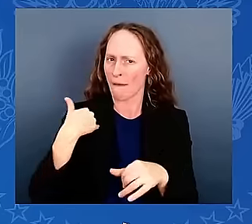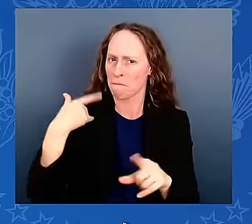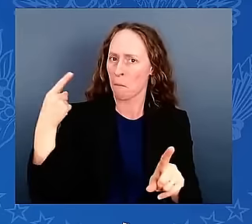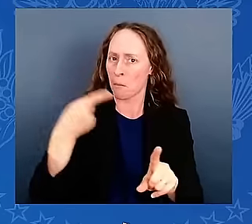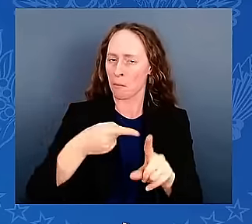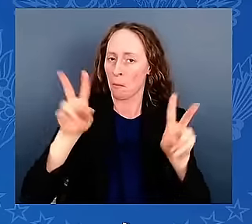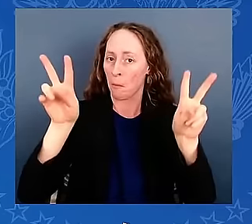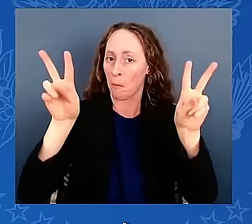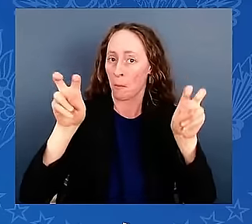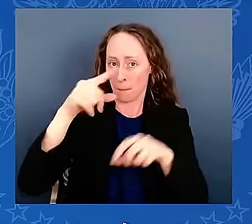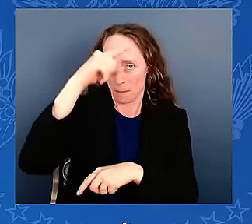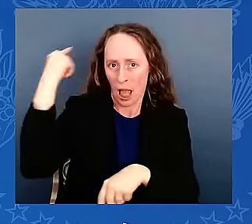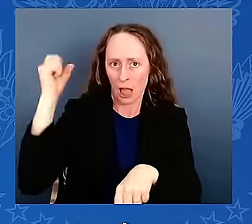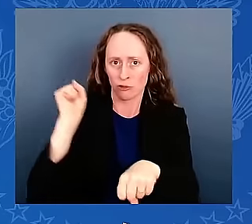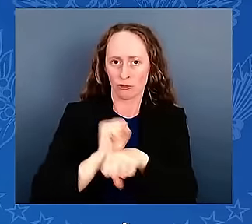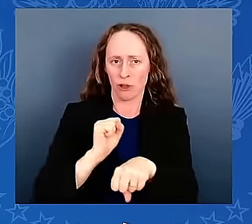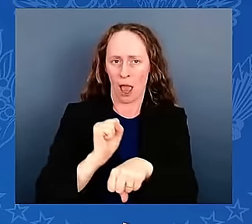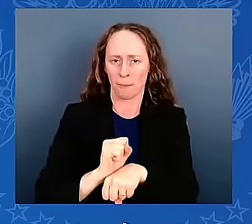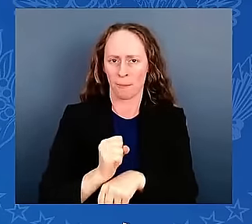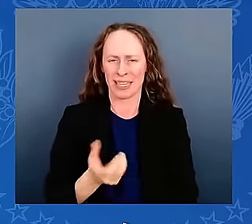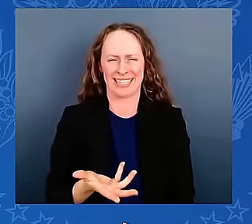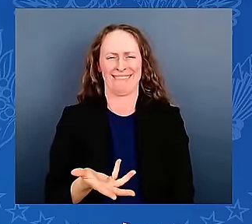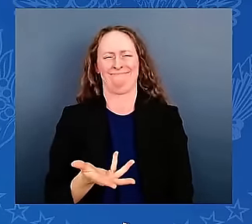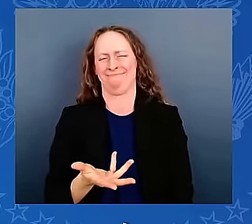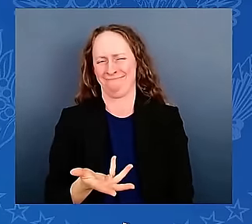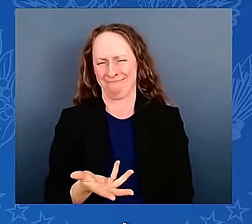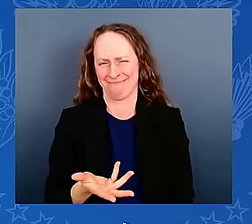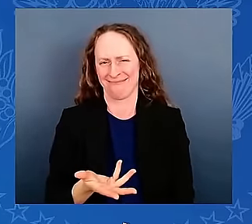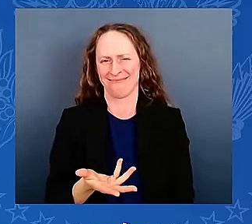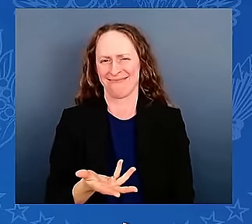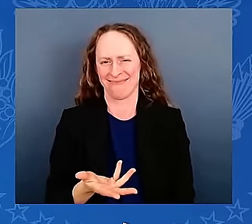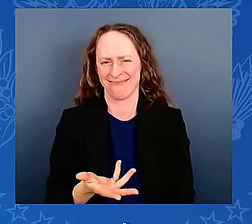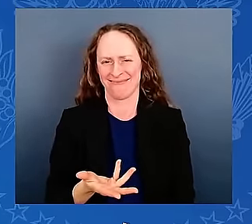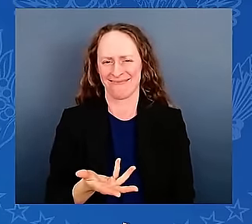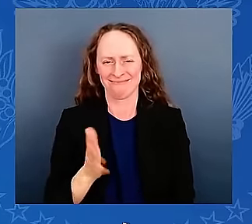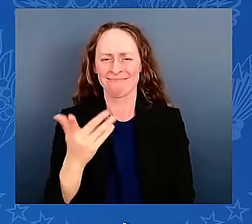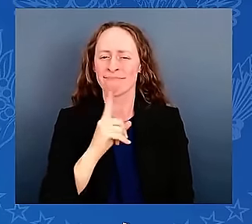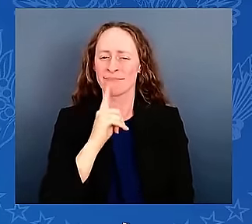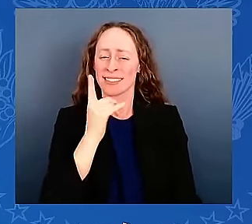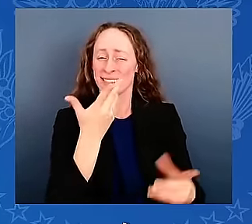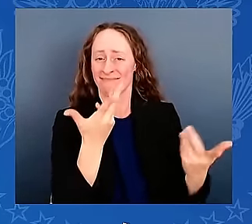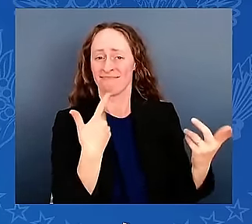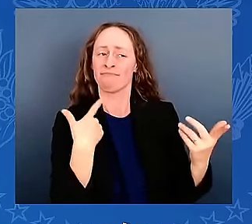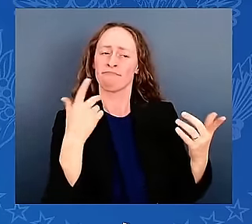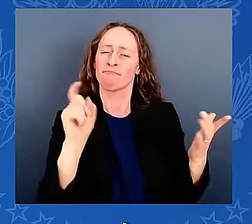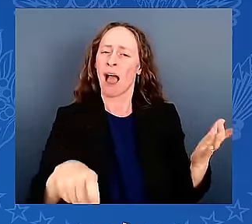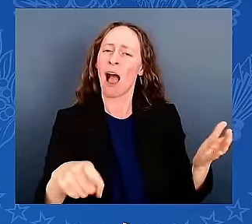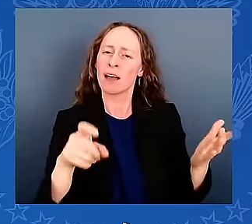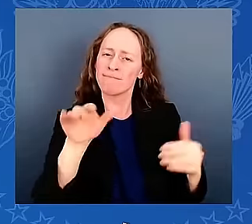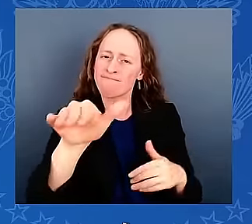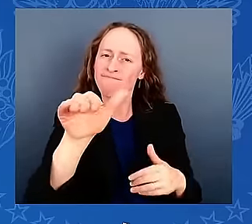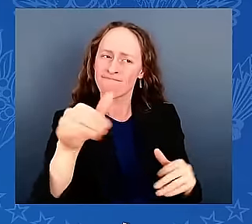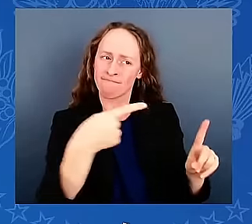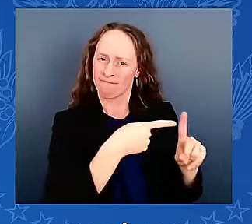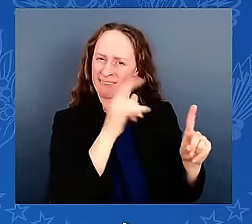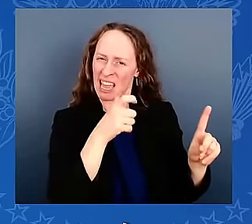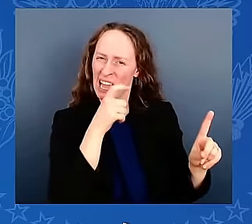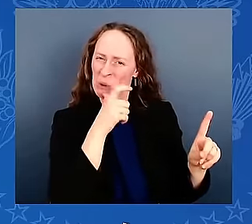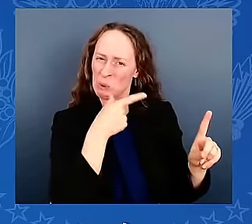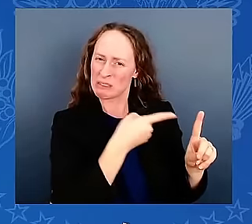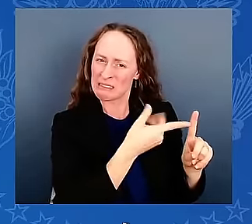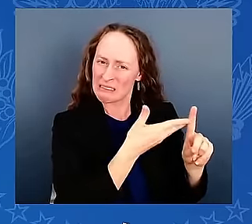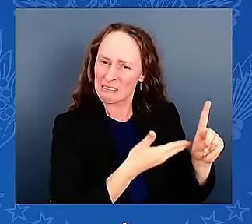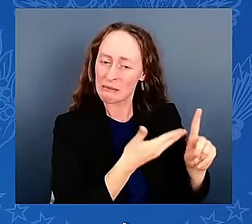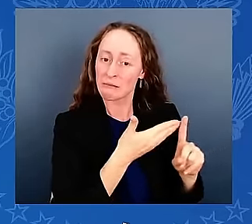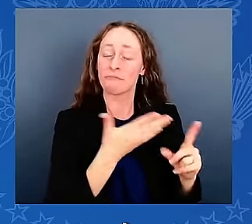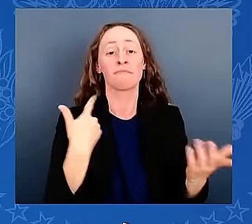It tells a lot about the man and about his character. Folks, I know what a black job is. It's the vice president of the